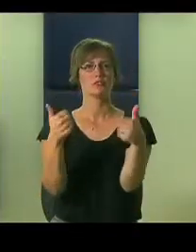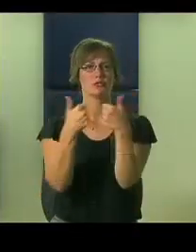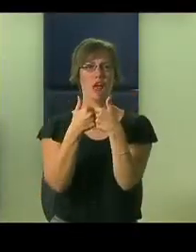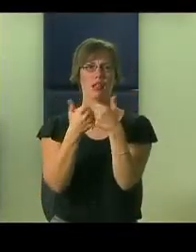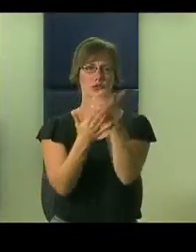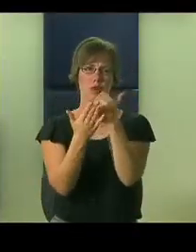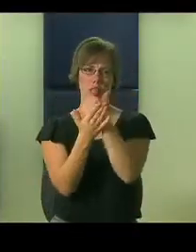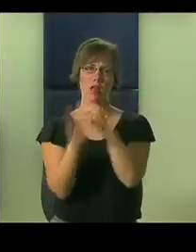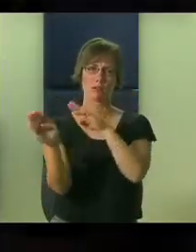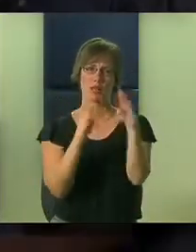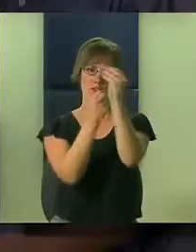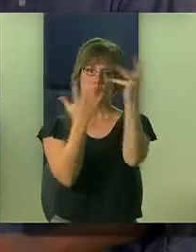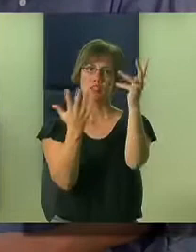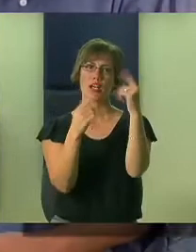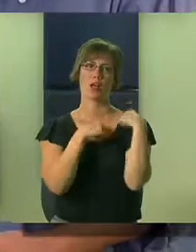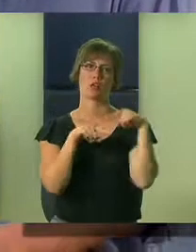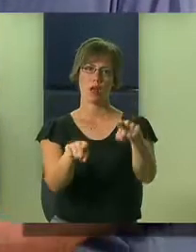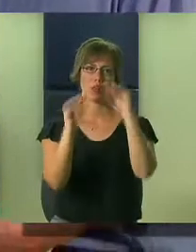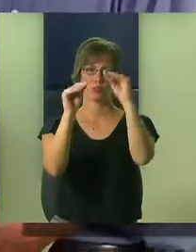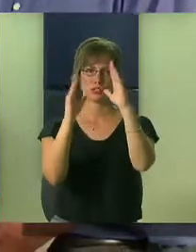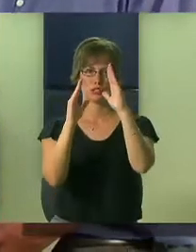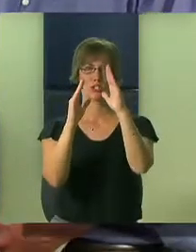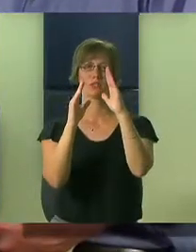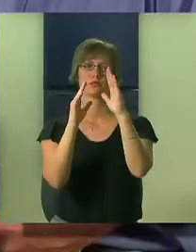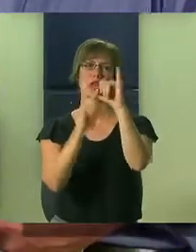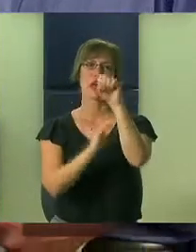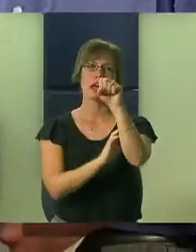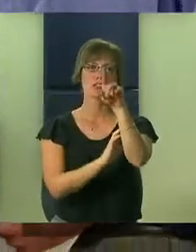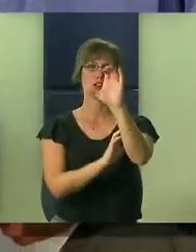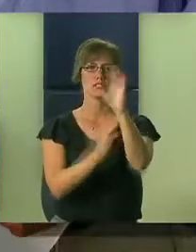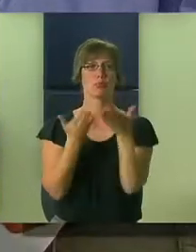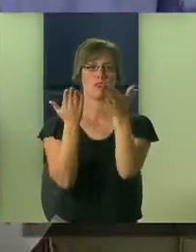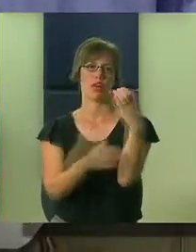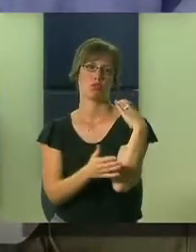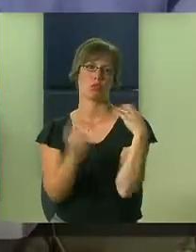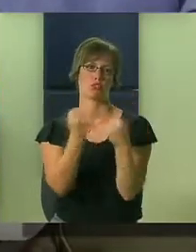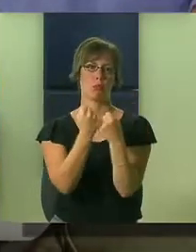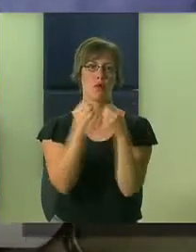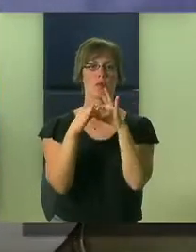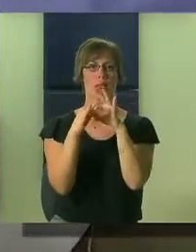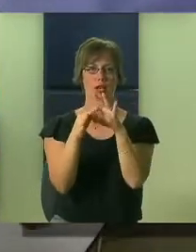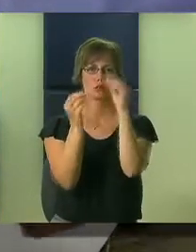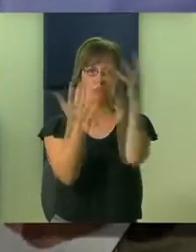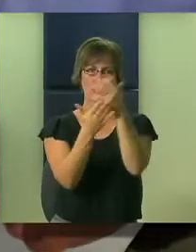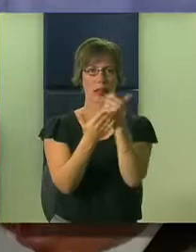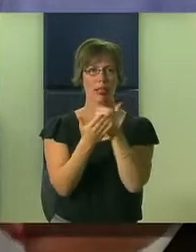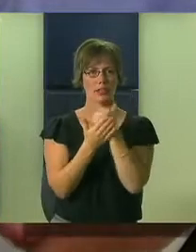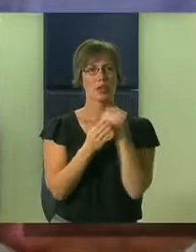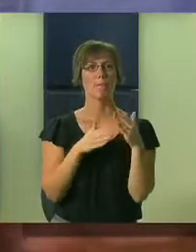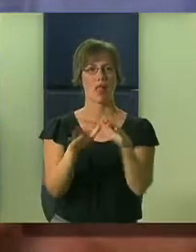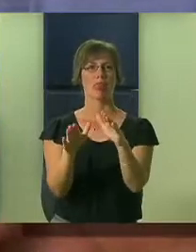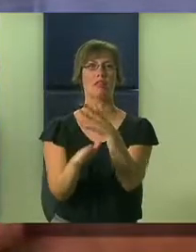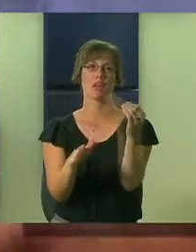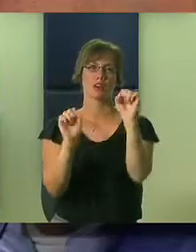Many educators find it challenging to collect behavioral data on students while they are teaching. ISRC provides coaching support